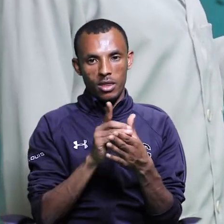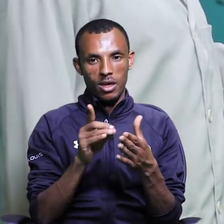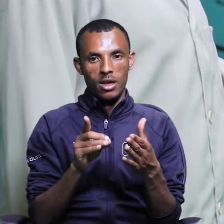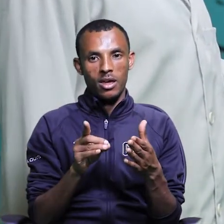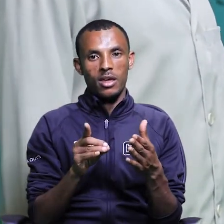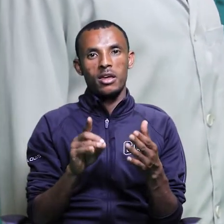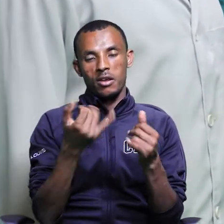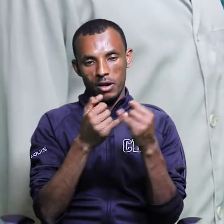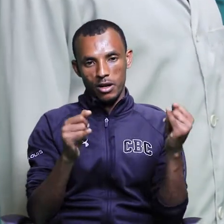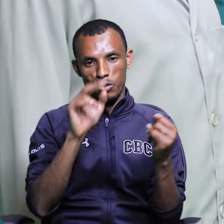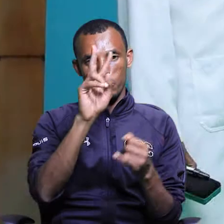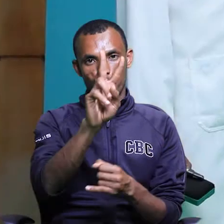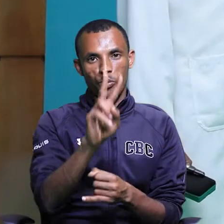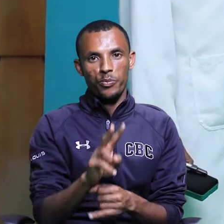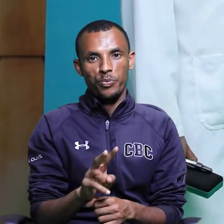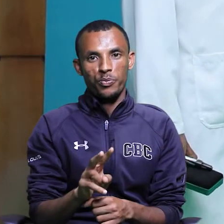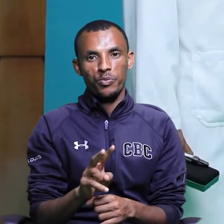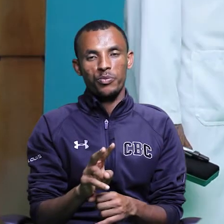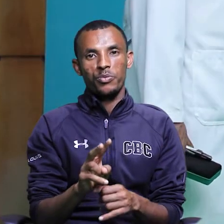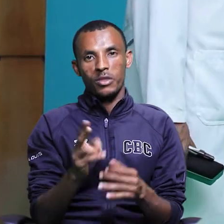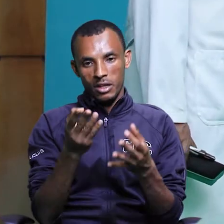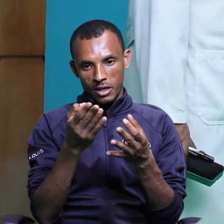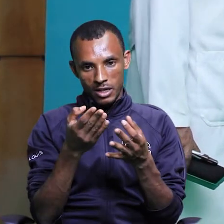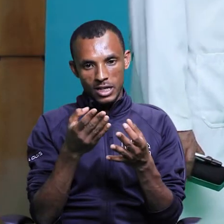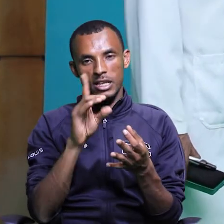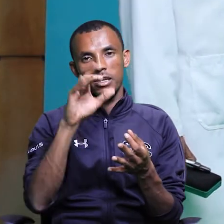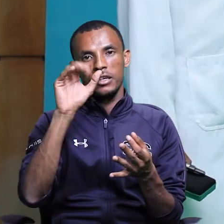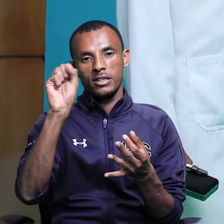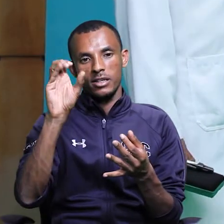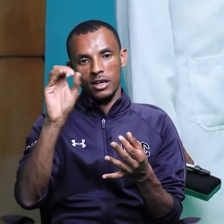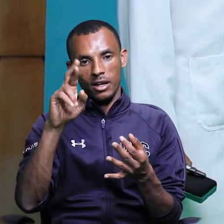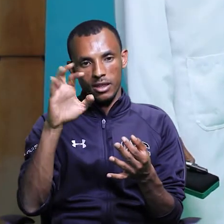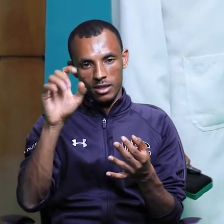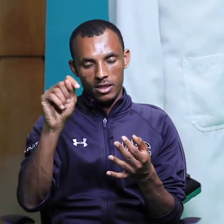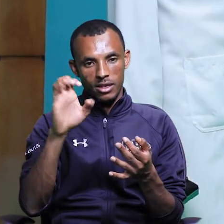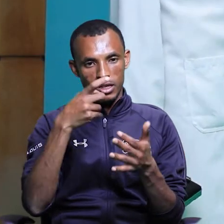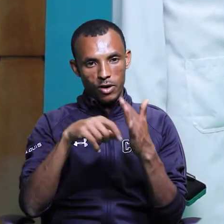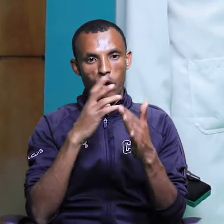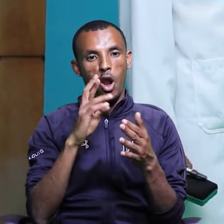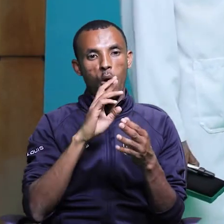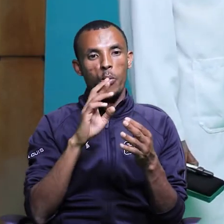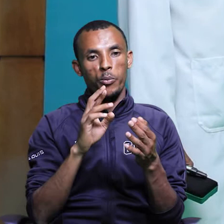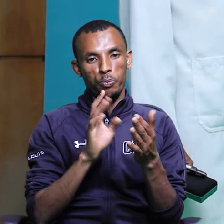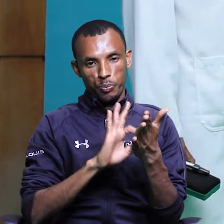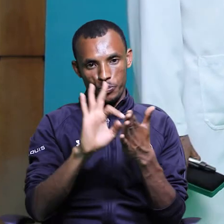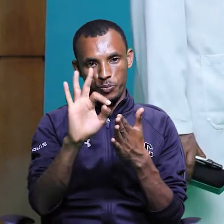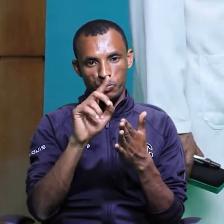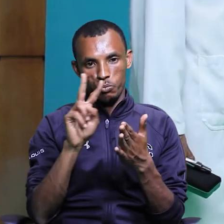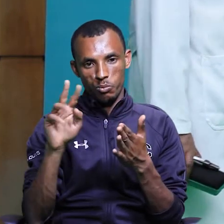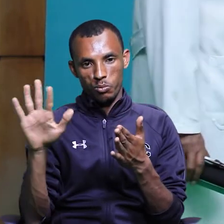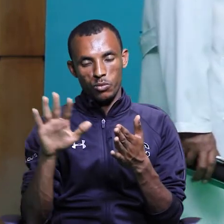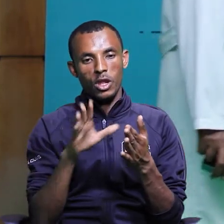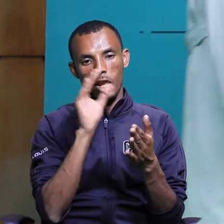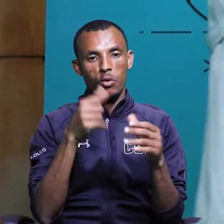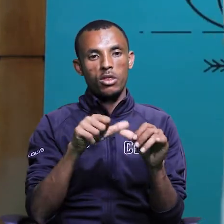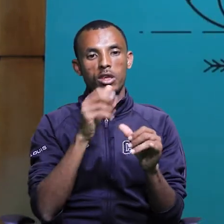can be divided into two as discrete, where the results or values are whole numbers, and continuous